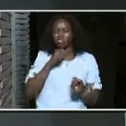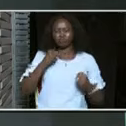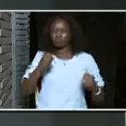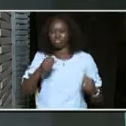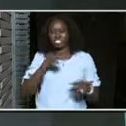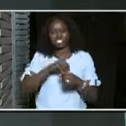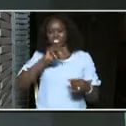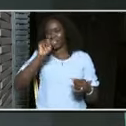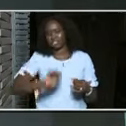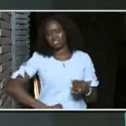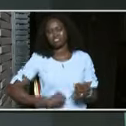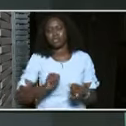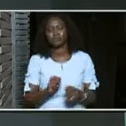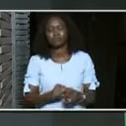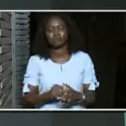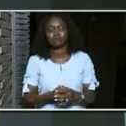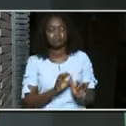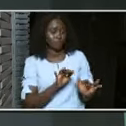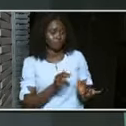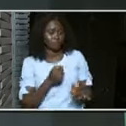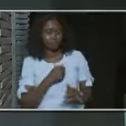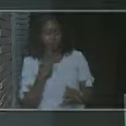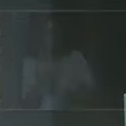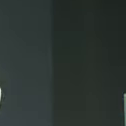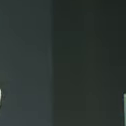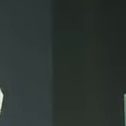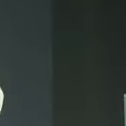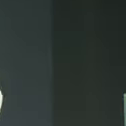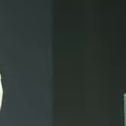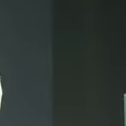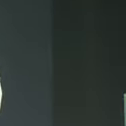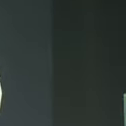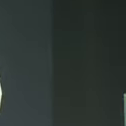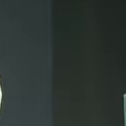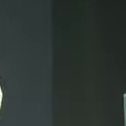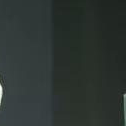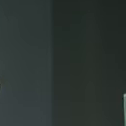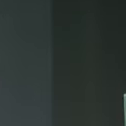we always tell our friends that just don't meet somebody in the airport